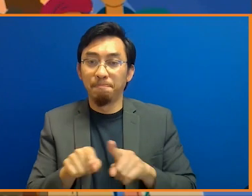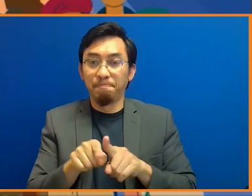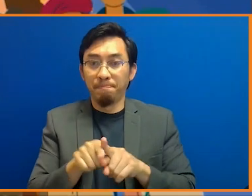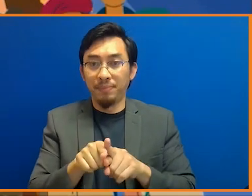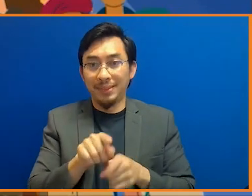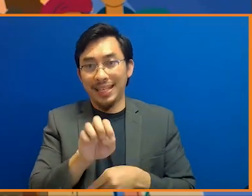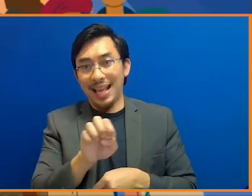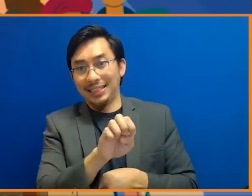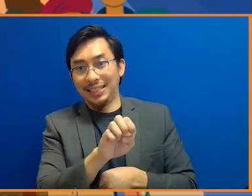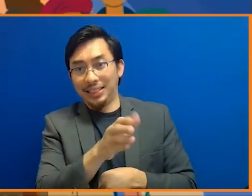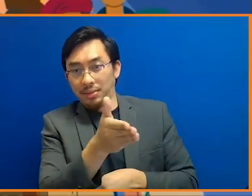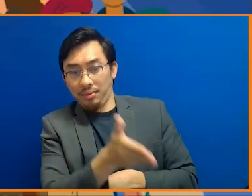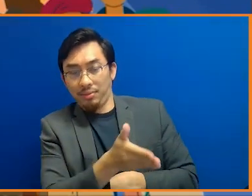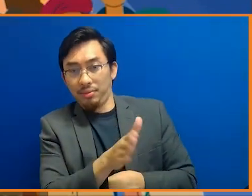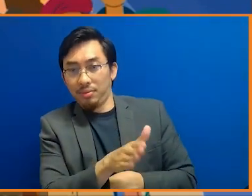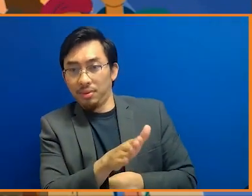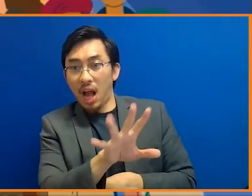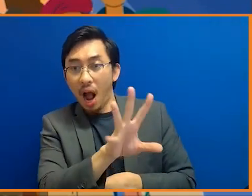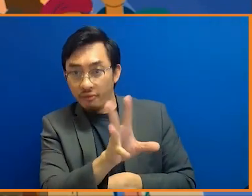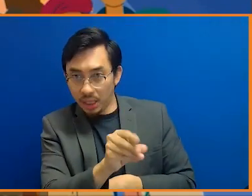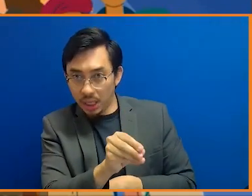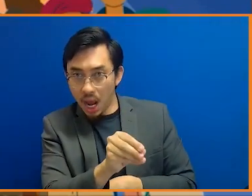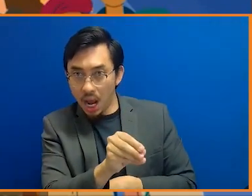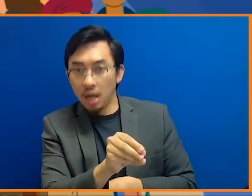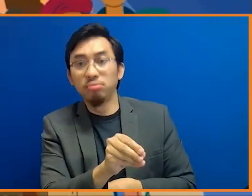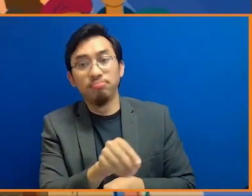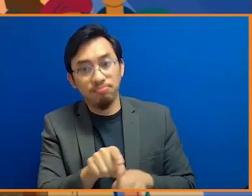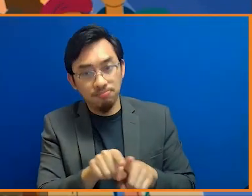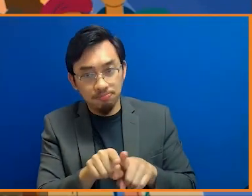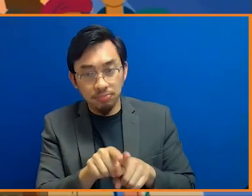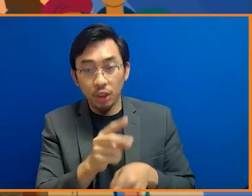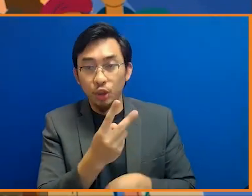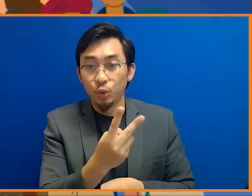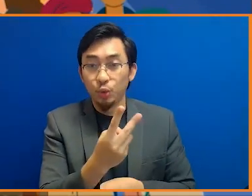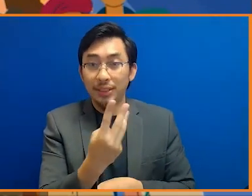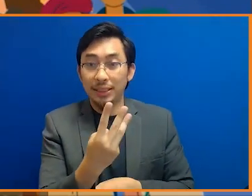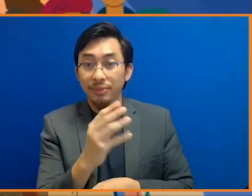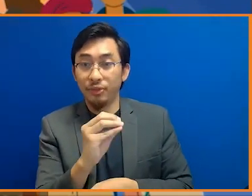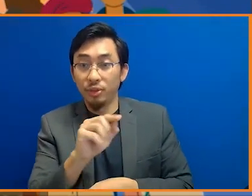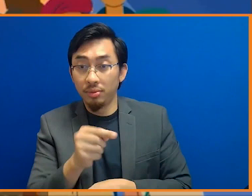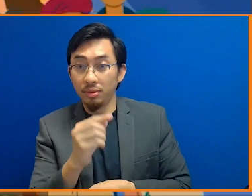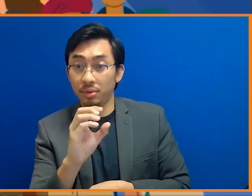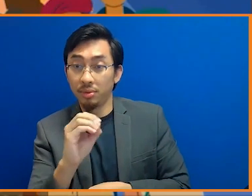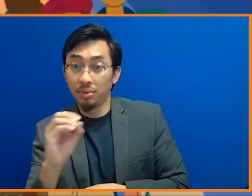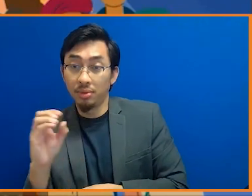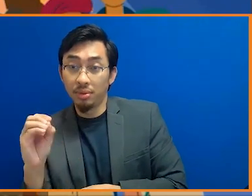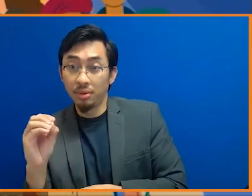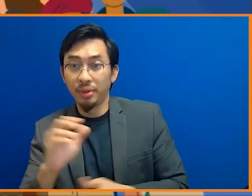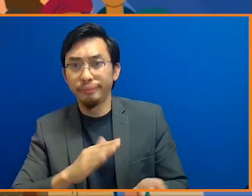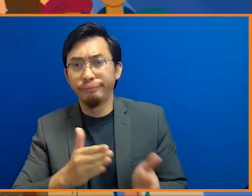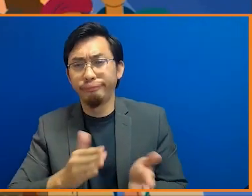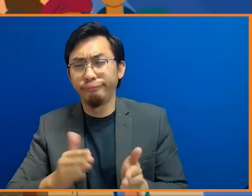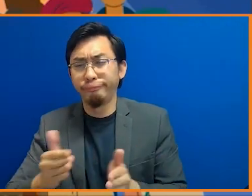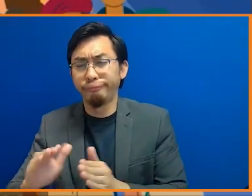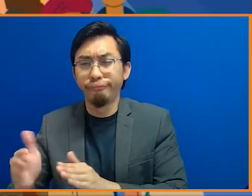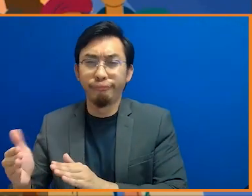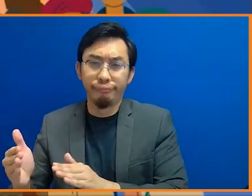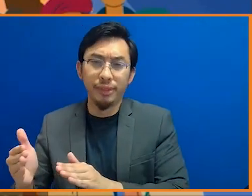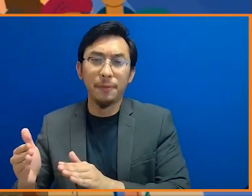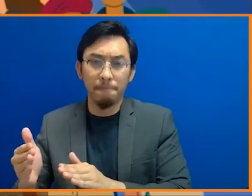of Africa continent. In total, about 230,000 people killed,